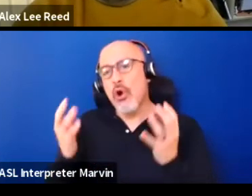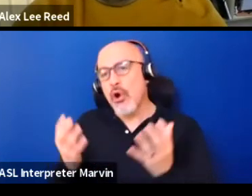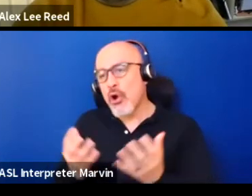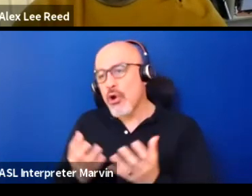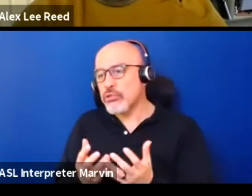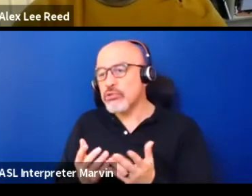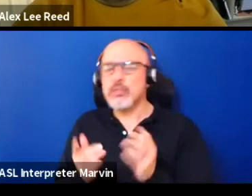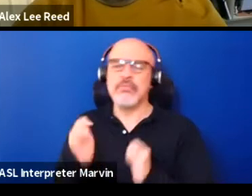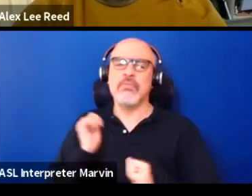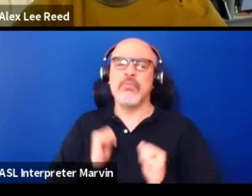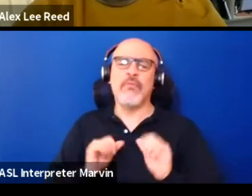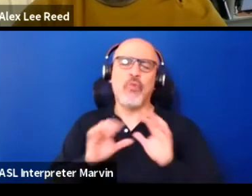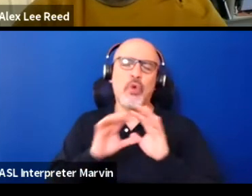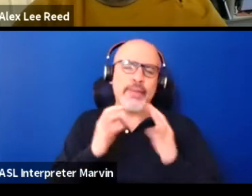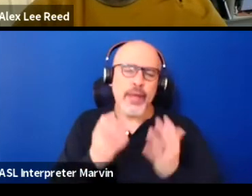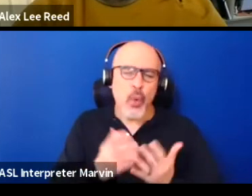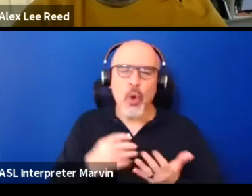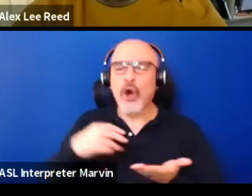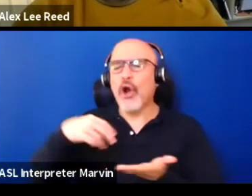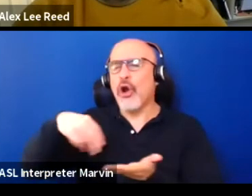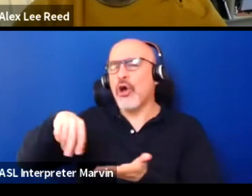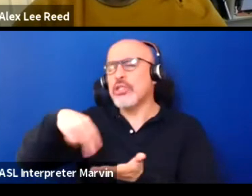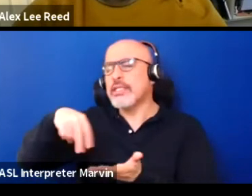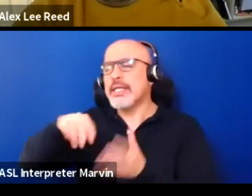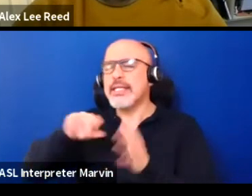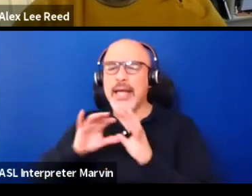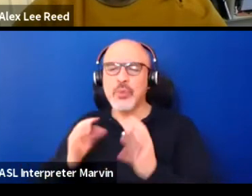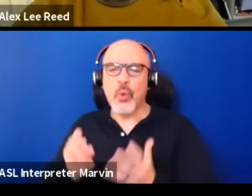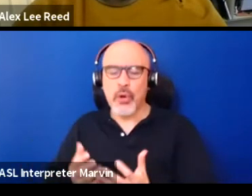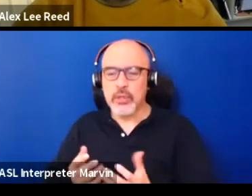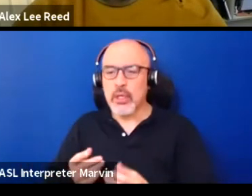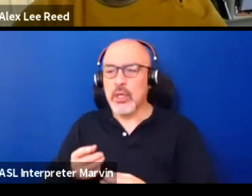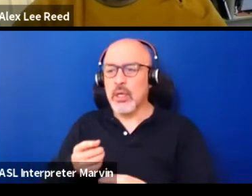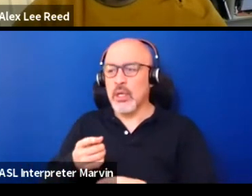of the theater world, the dance world, about that the,